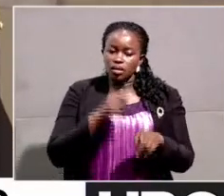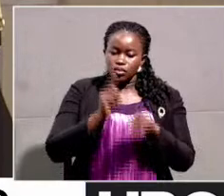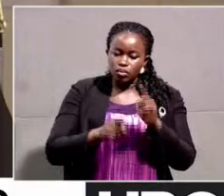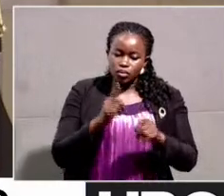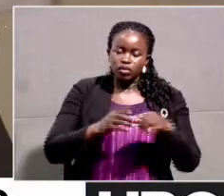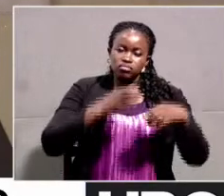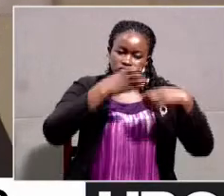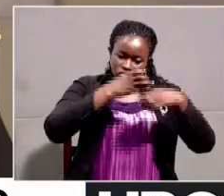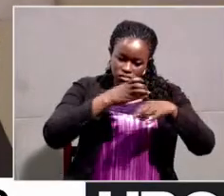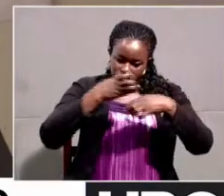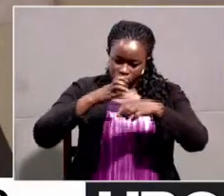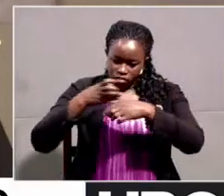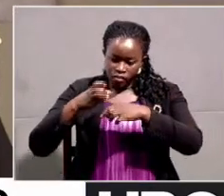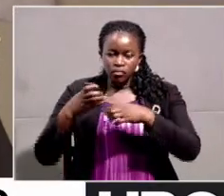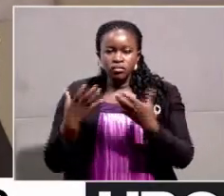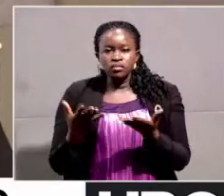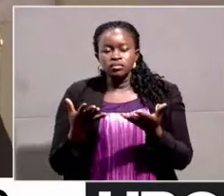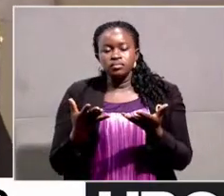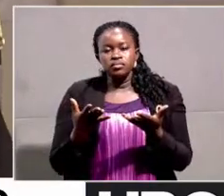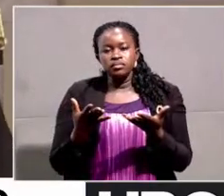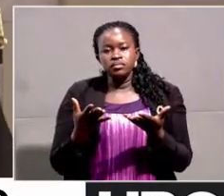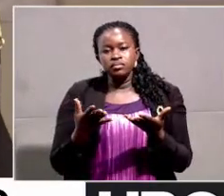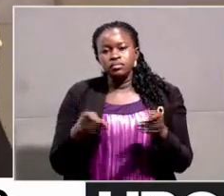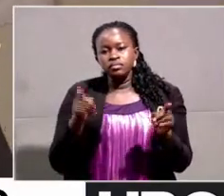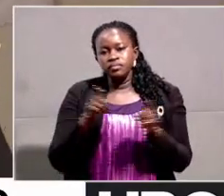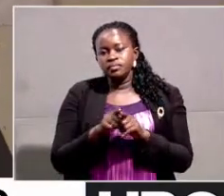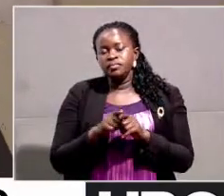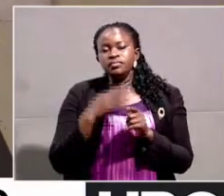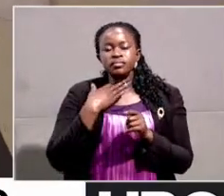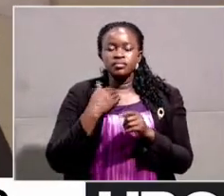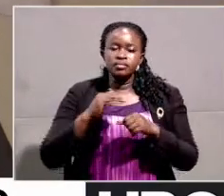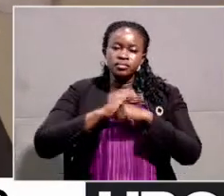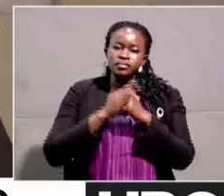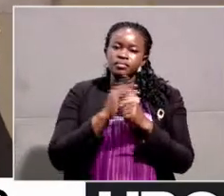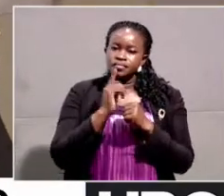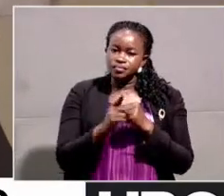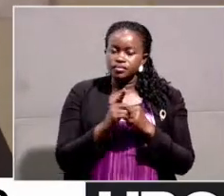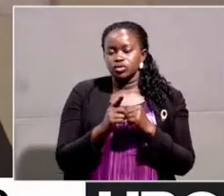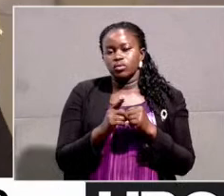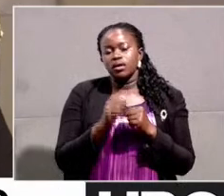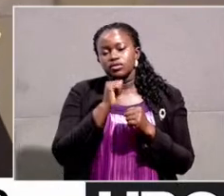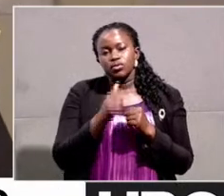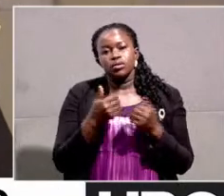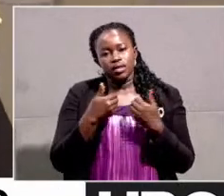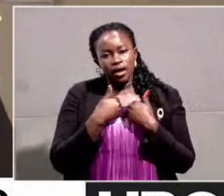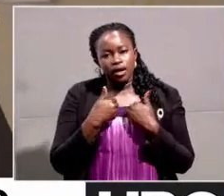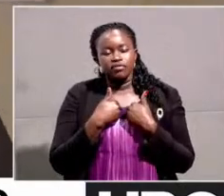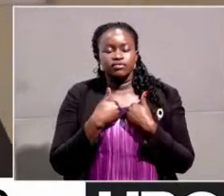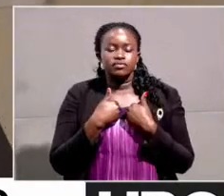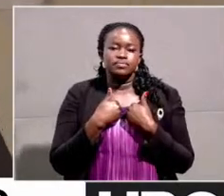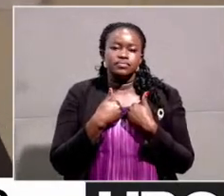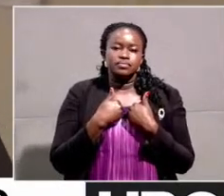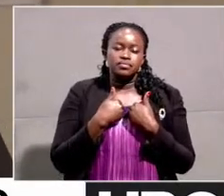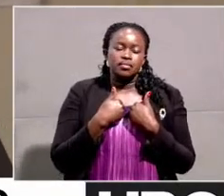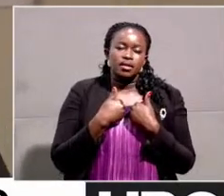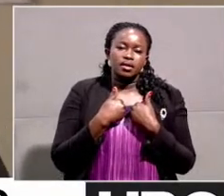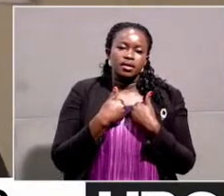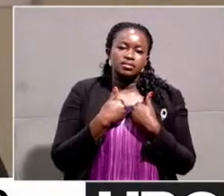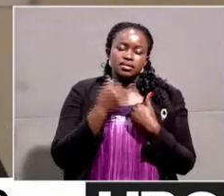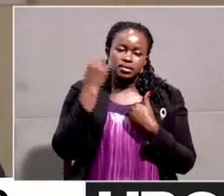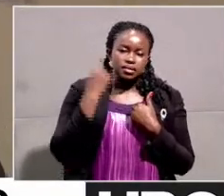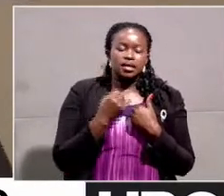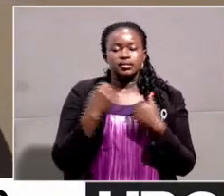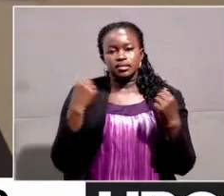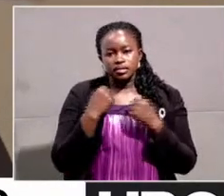asylum seeker is checked at the gate, one, to ensure that they don't have harmful items from the war zone, two, to ensure they